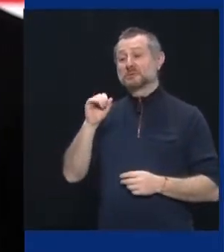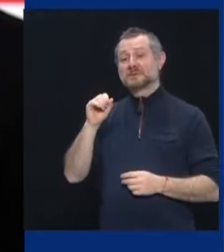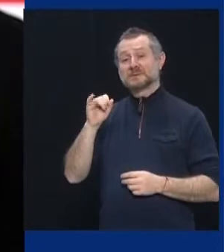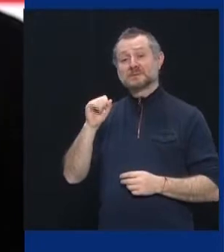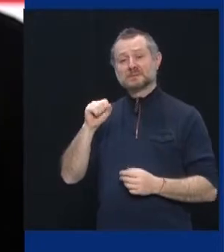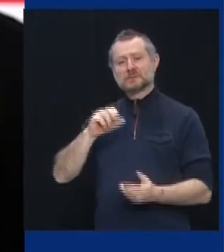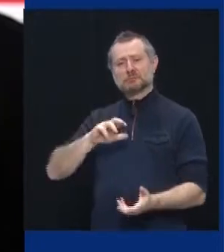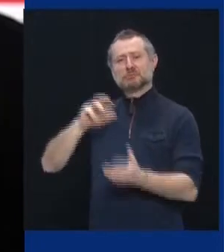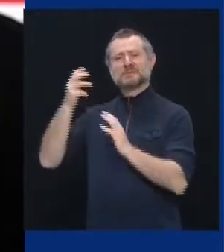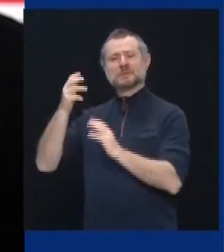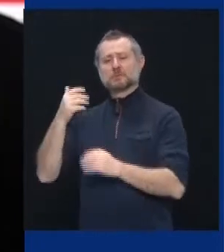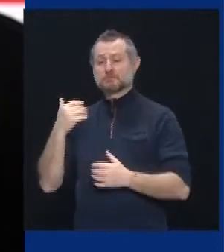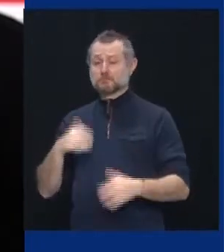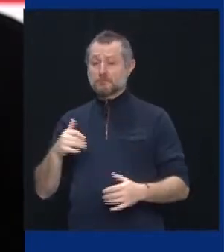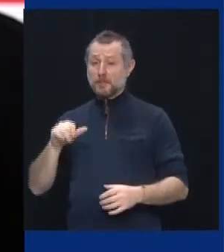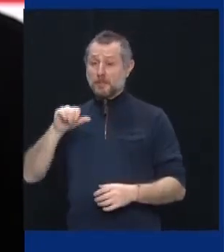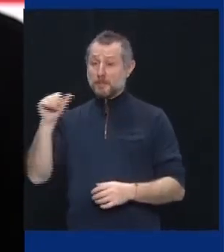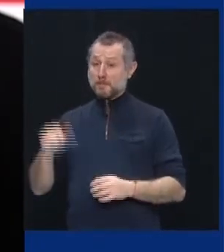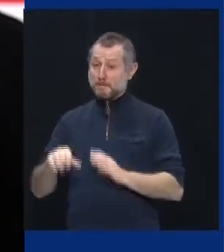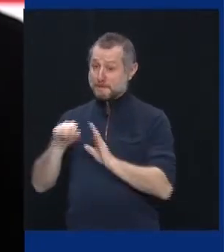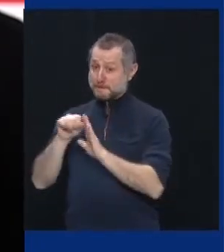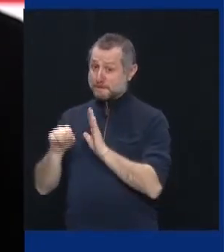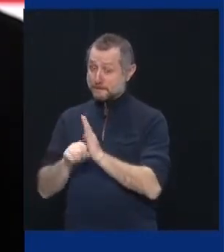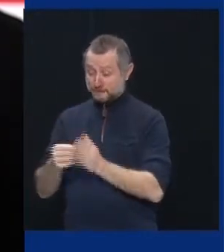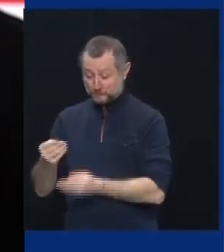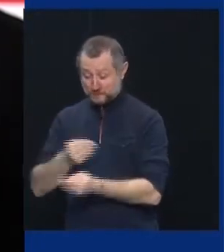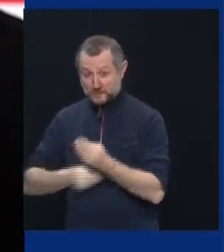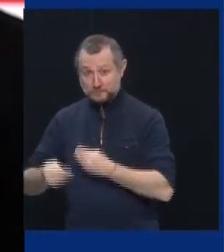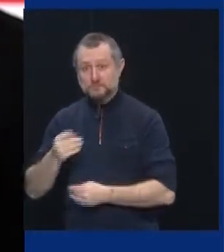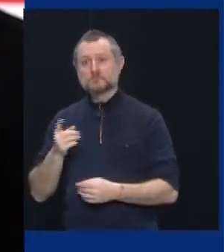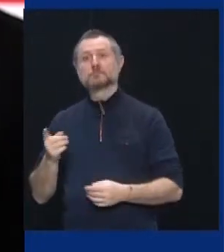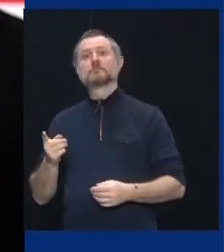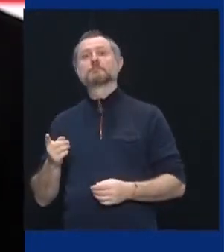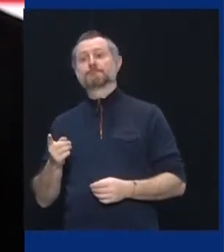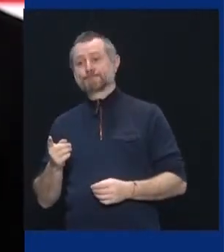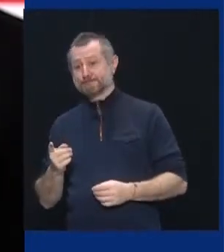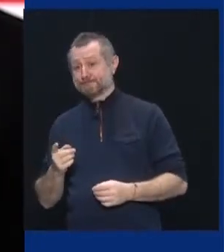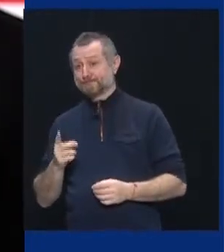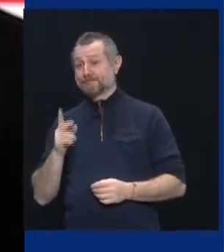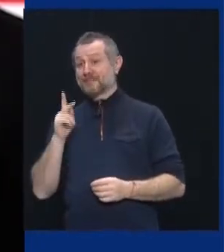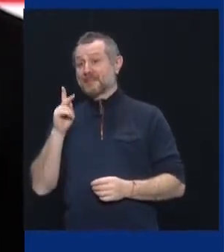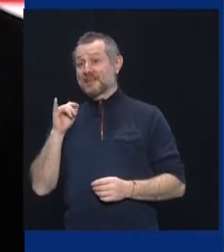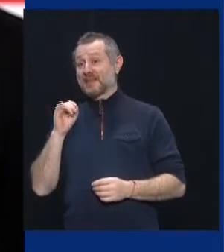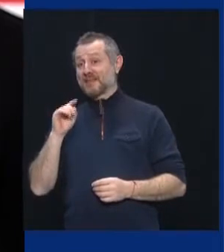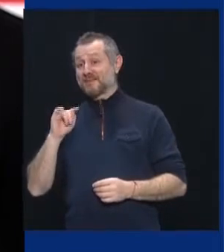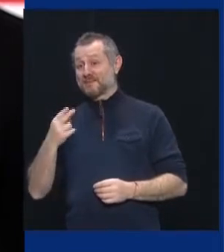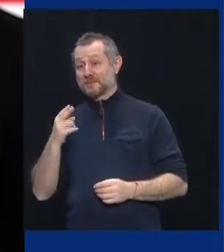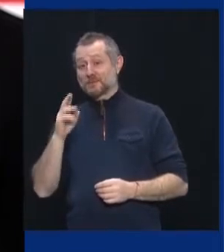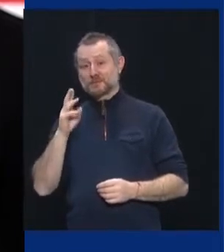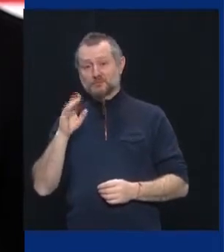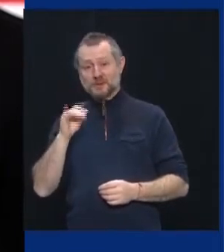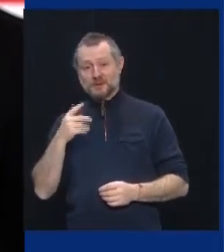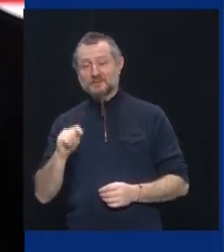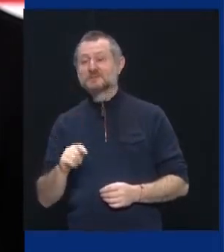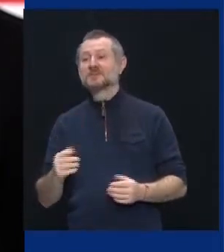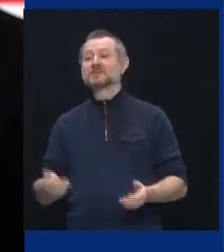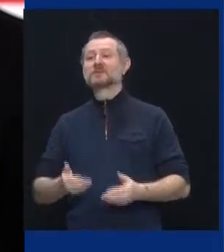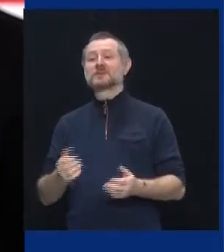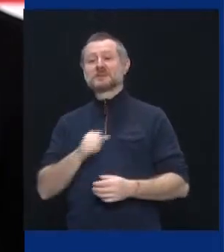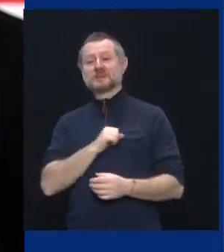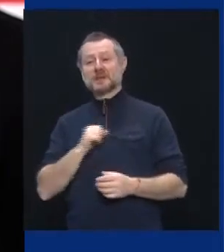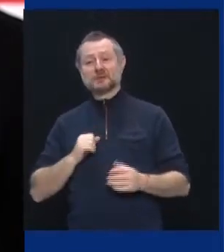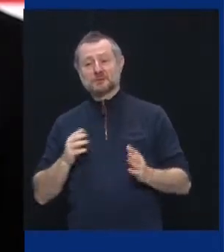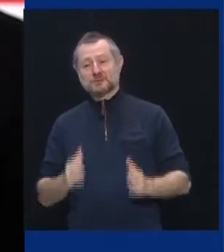budget. Assemblymember Inez Dickens is here. Keith Wright is here. Many former state legislators. This is the